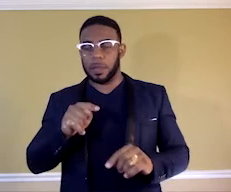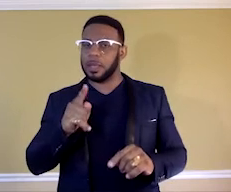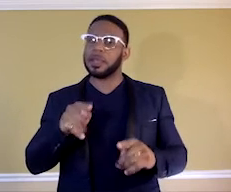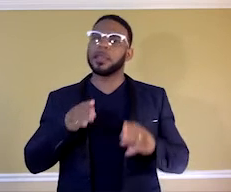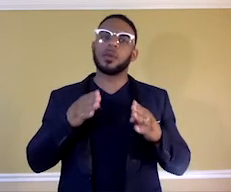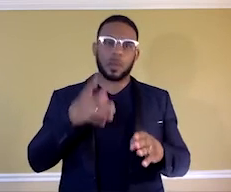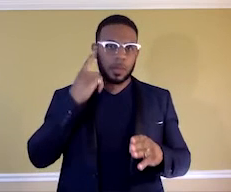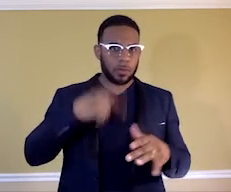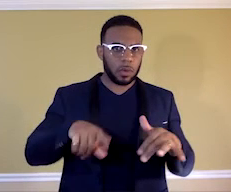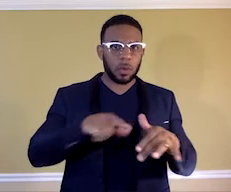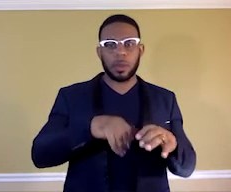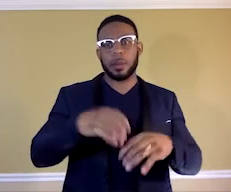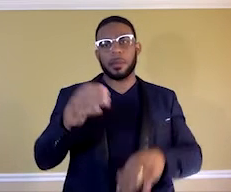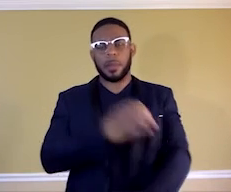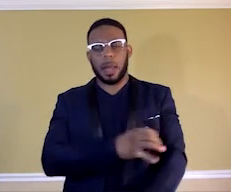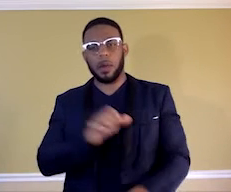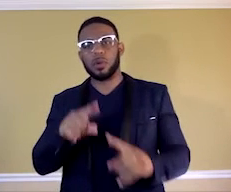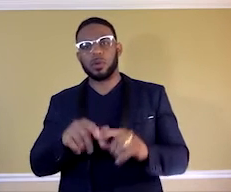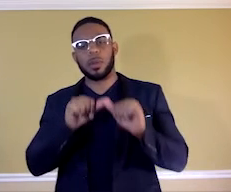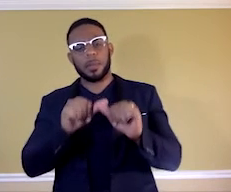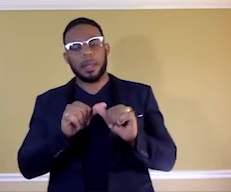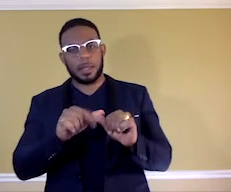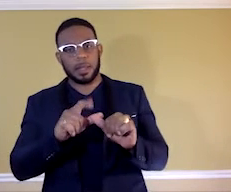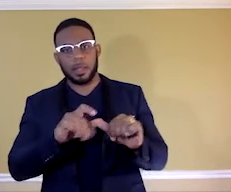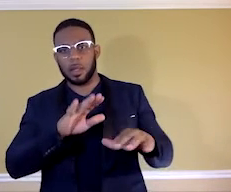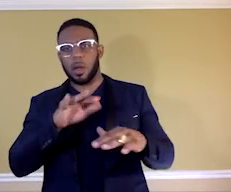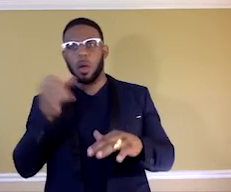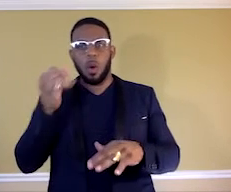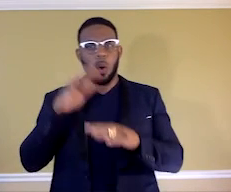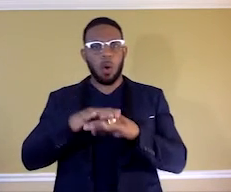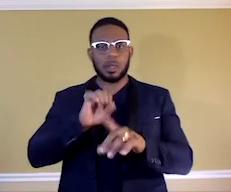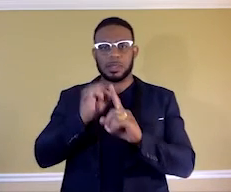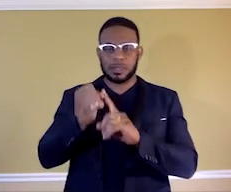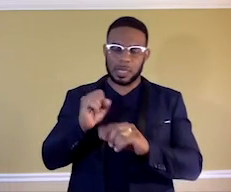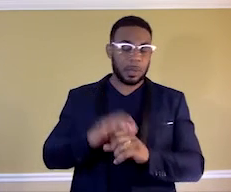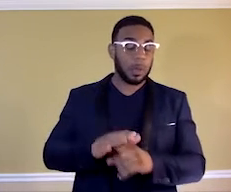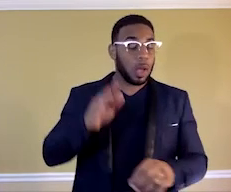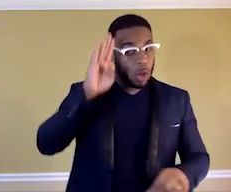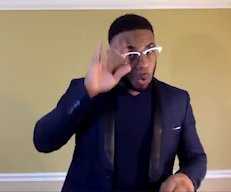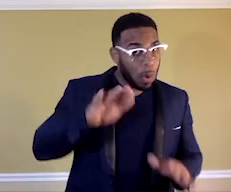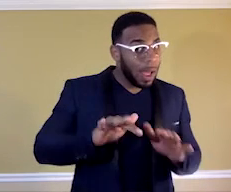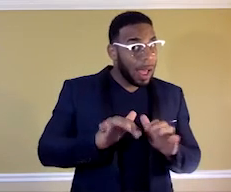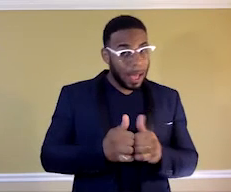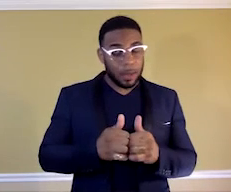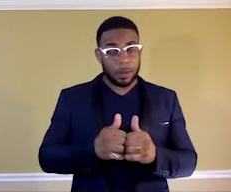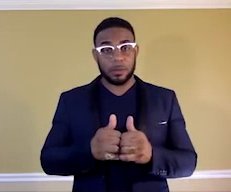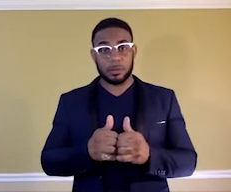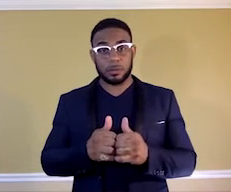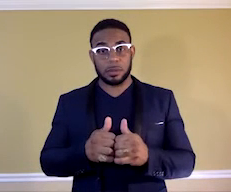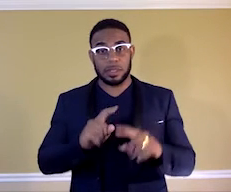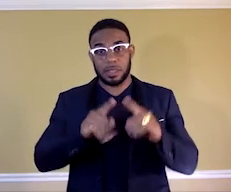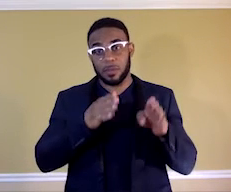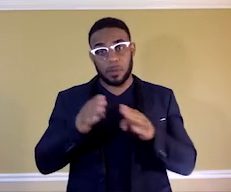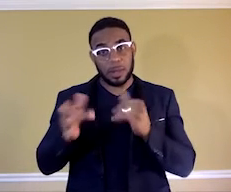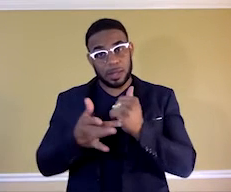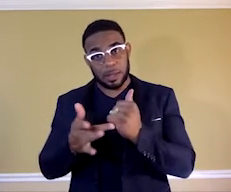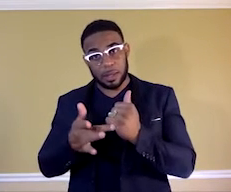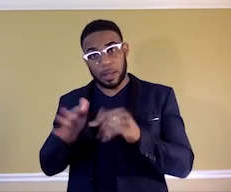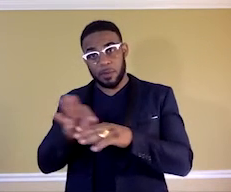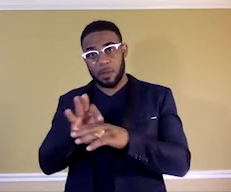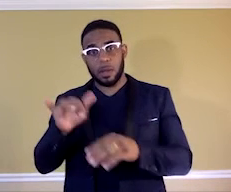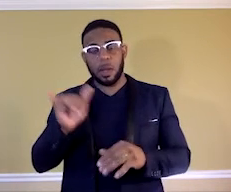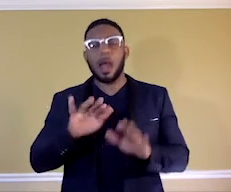the way for those in power to maintain their hold on society. But knowing how the different ways these technologies